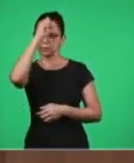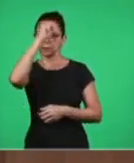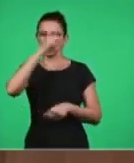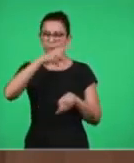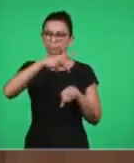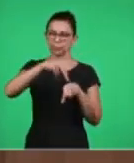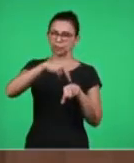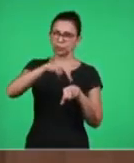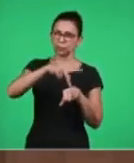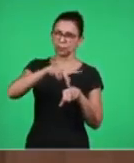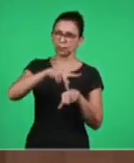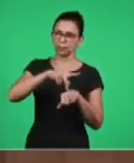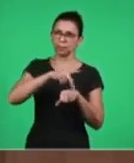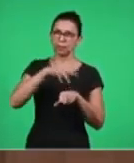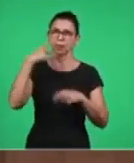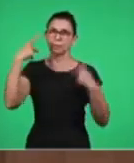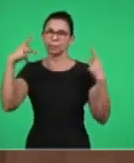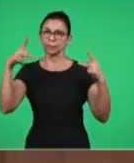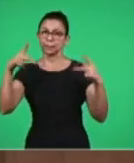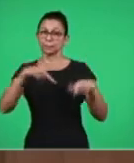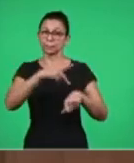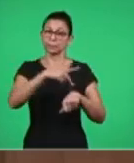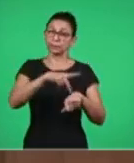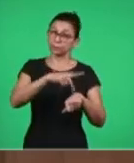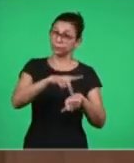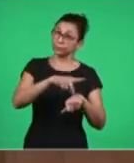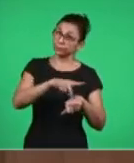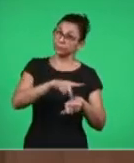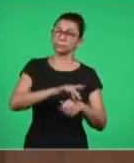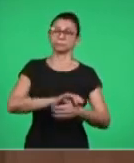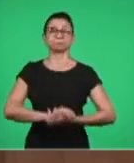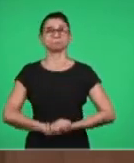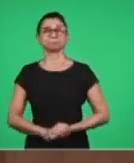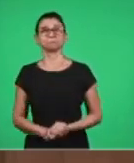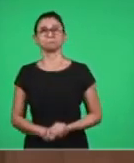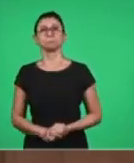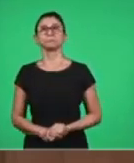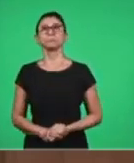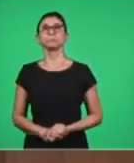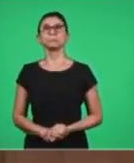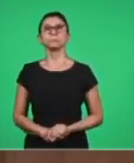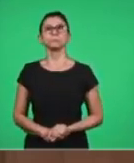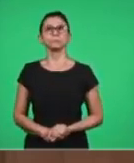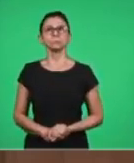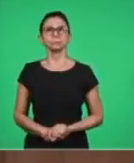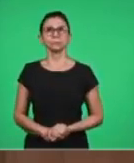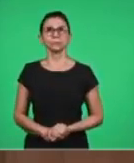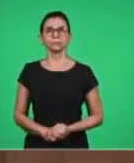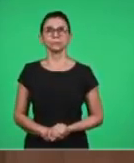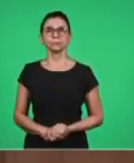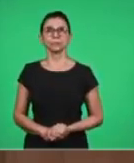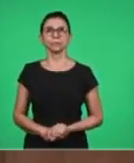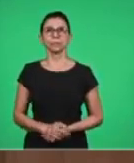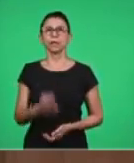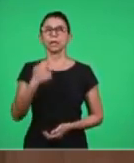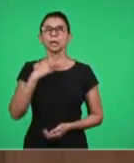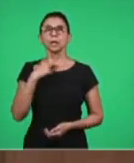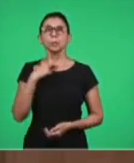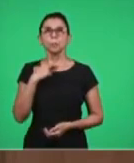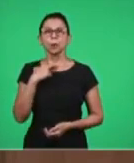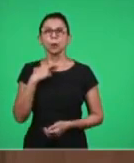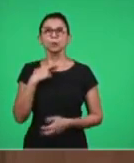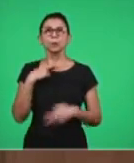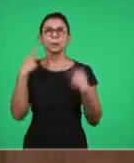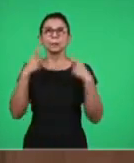to apply the word of the Lord in your life and your family. You need to tell your family, we're not going to preach what you